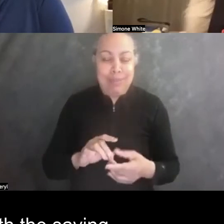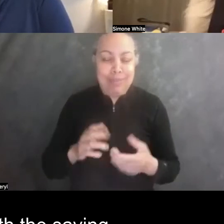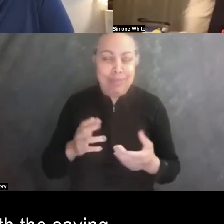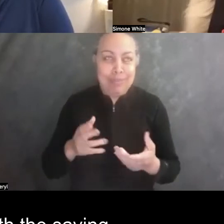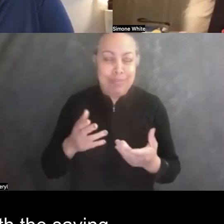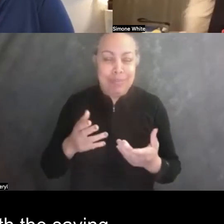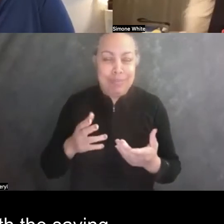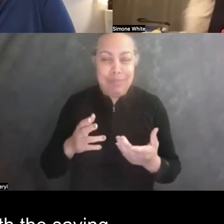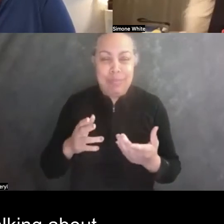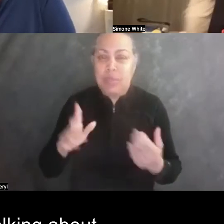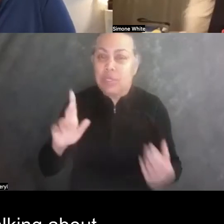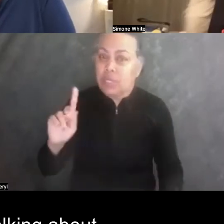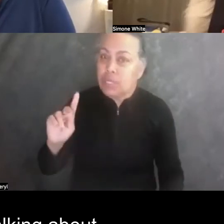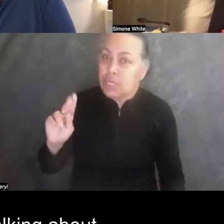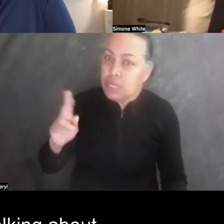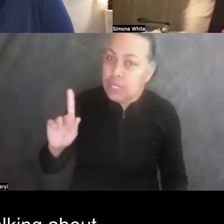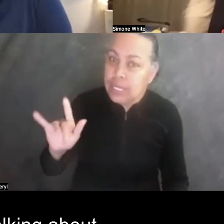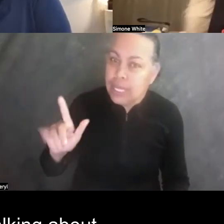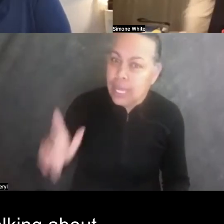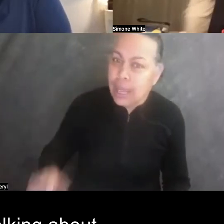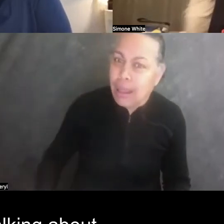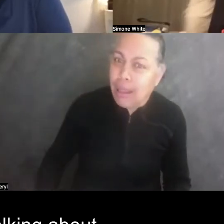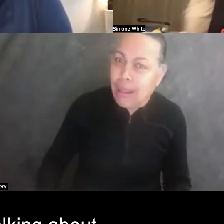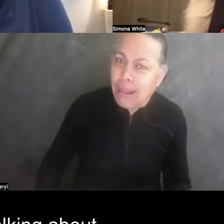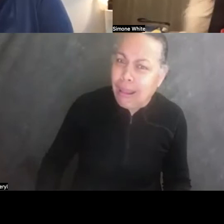Look at Kahlil with the same. That's what I'm talking about.